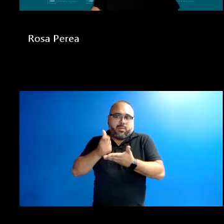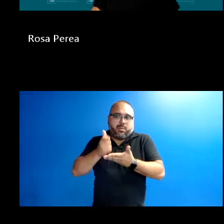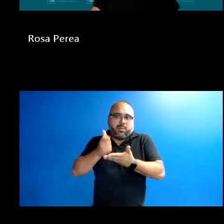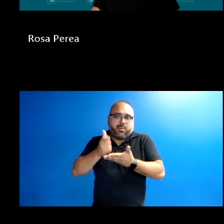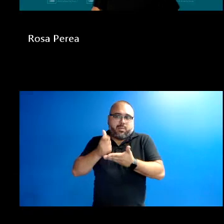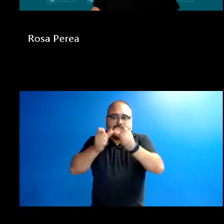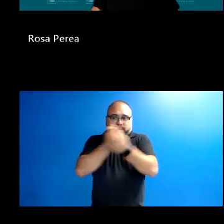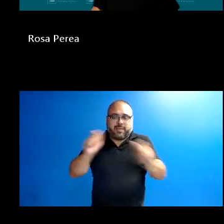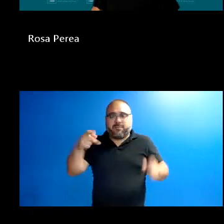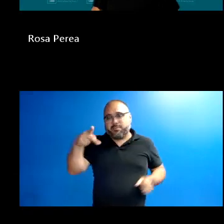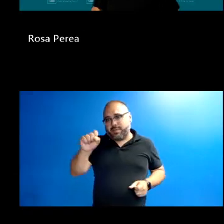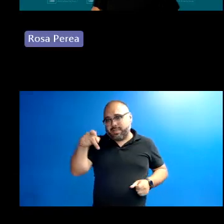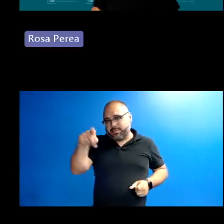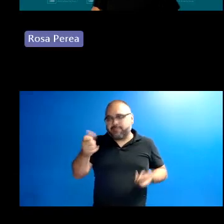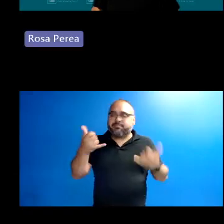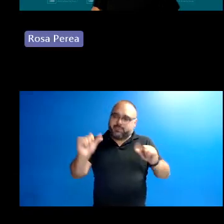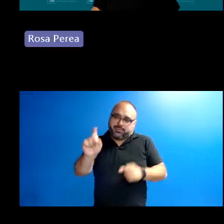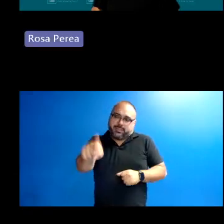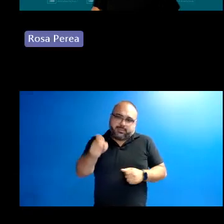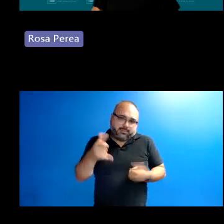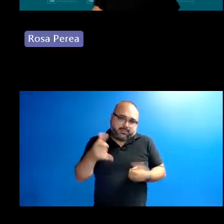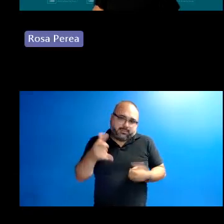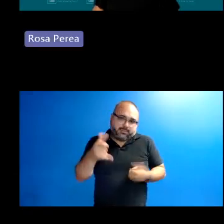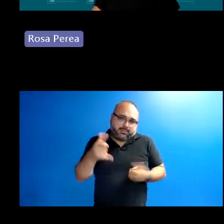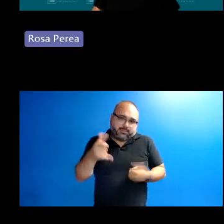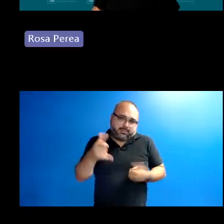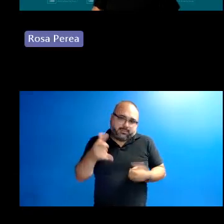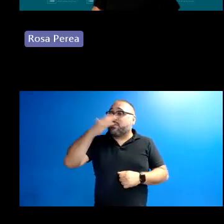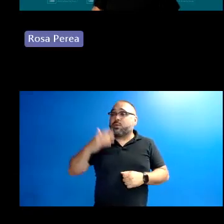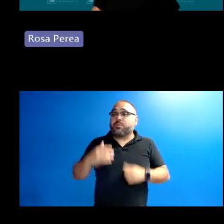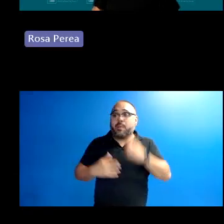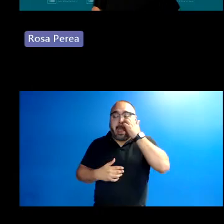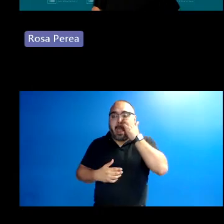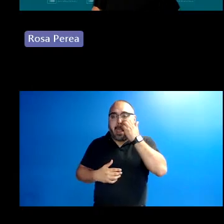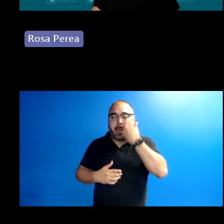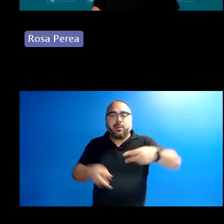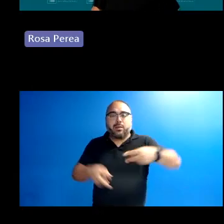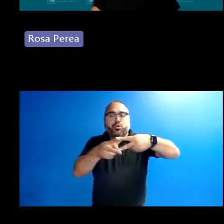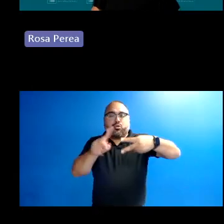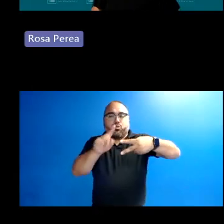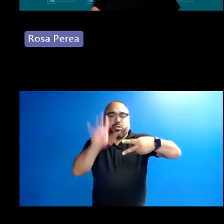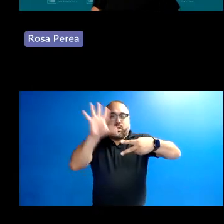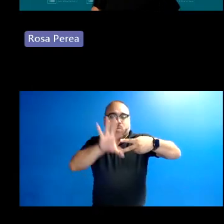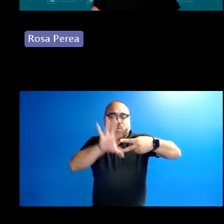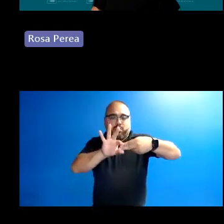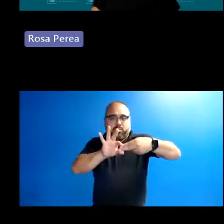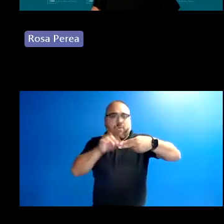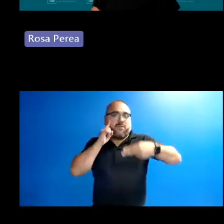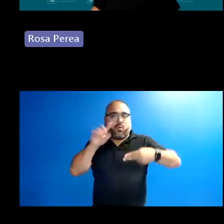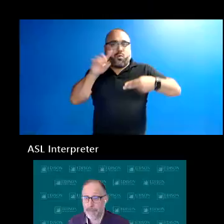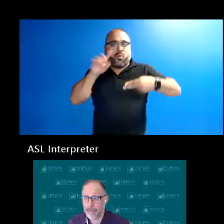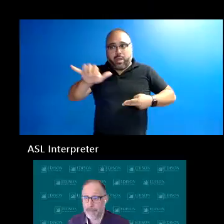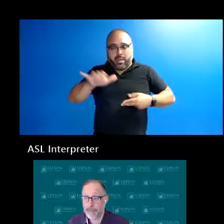necessary. Okay, thank you. I'm going to combine the next two for Ray. Haven't